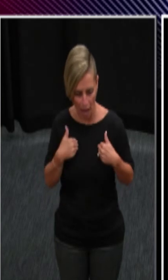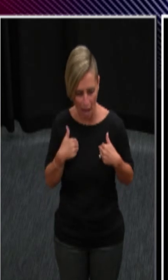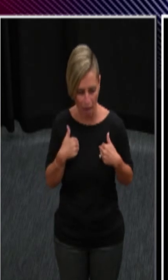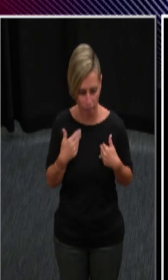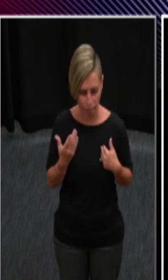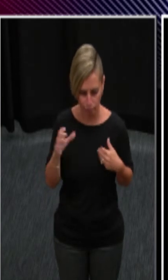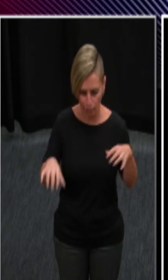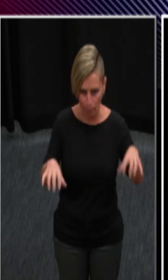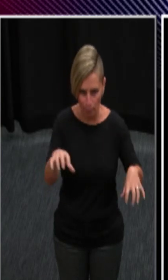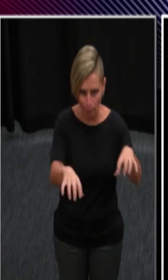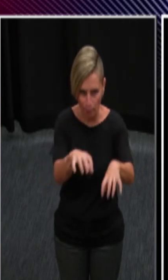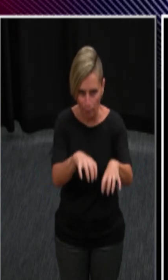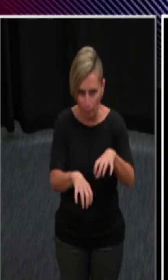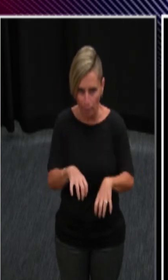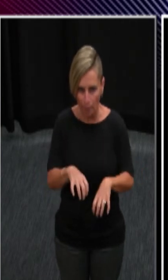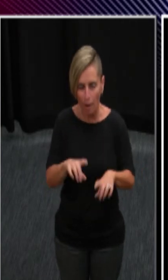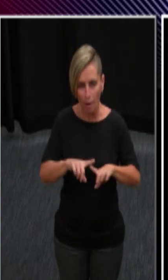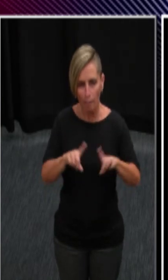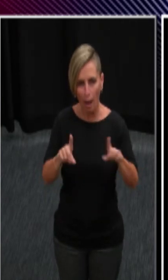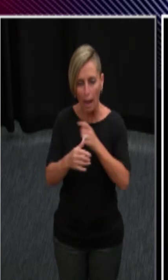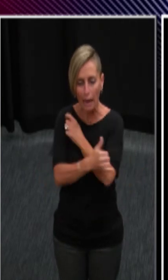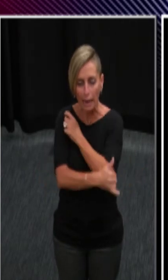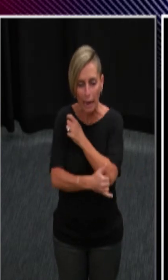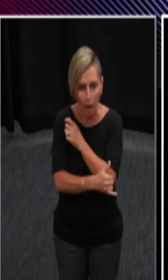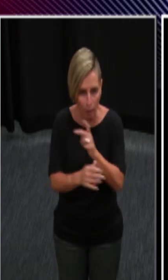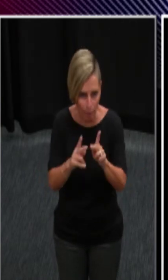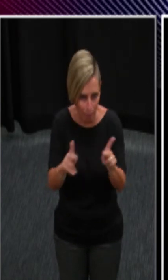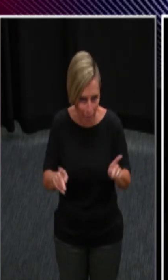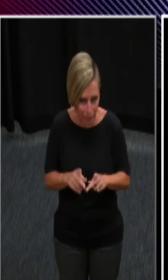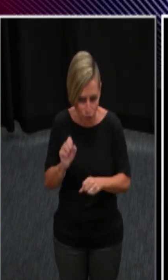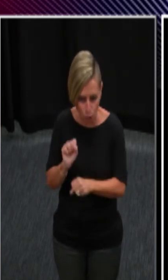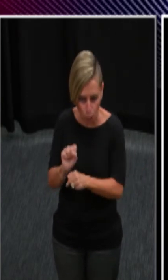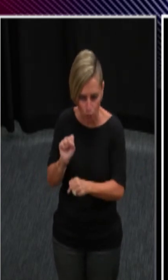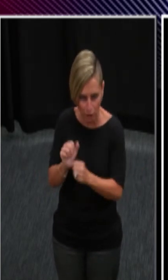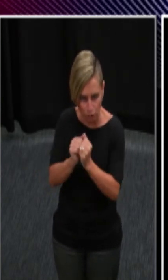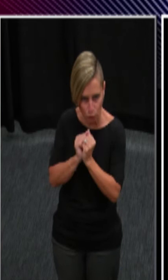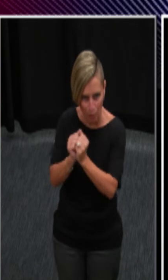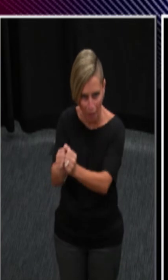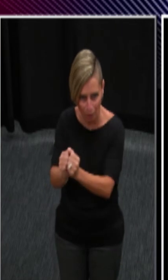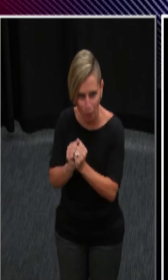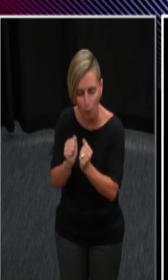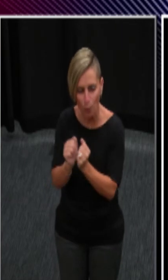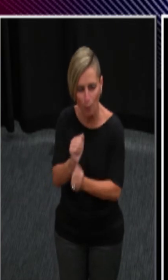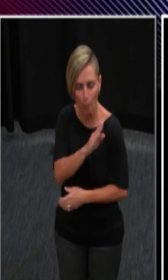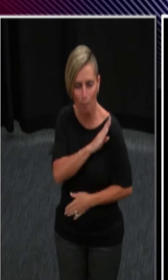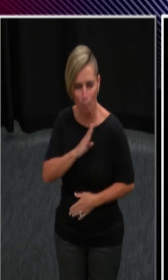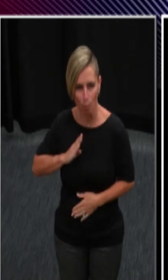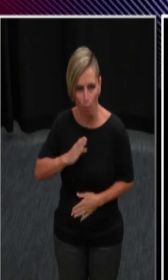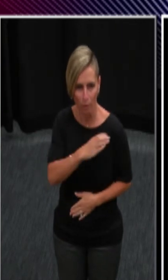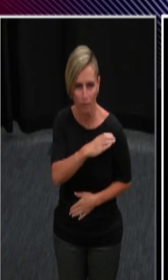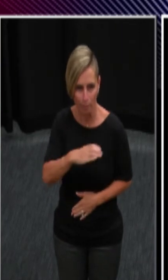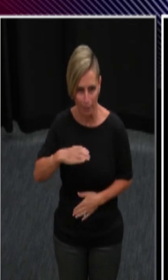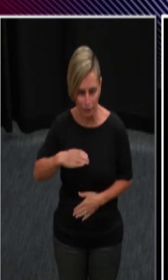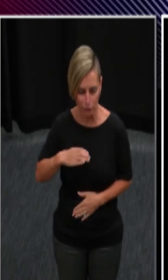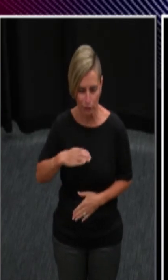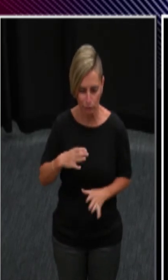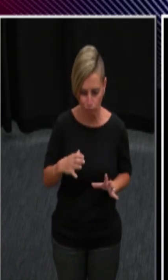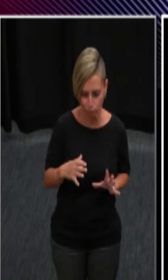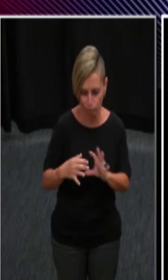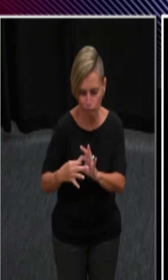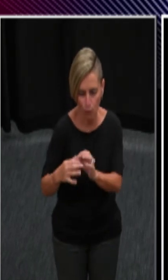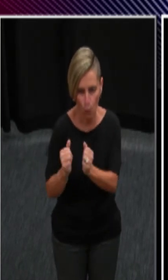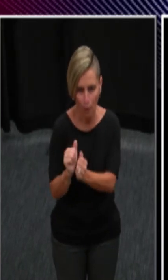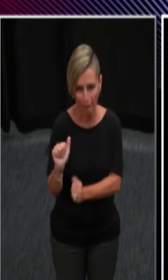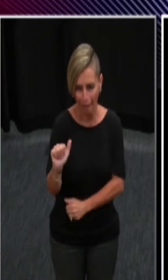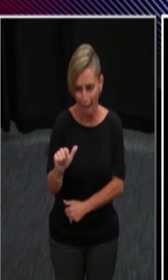a county perspective of us working with the Board of County Commission to contract with Allied Health to open this